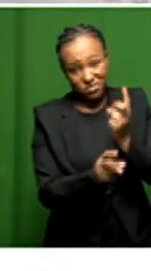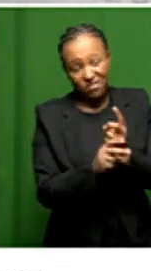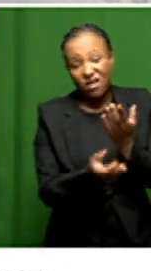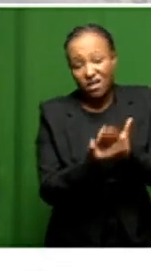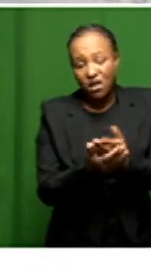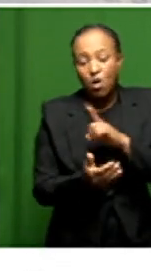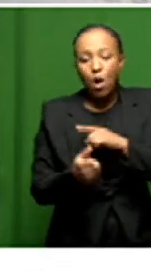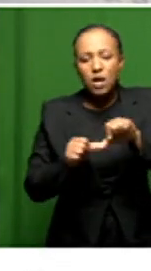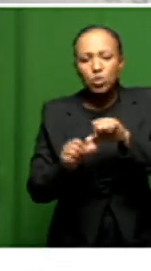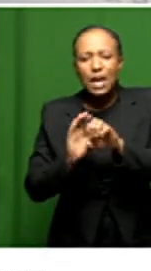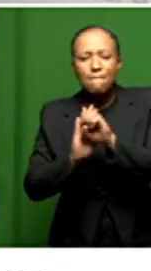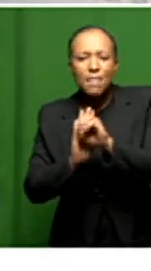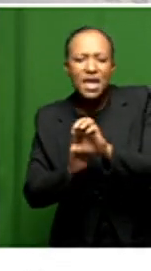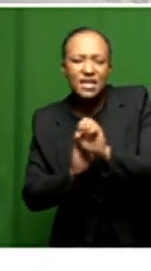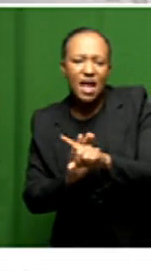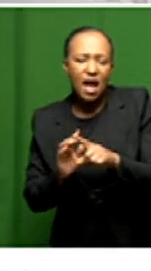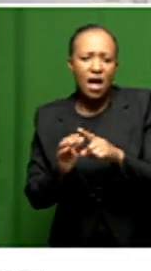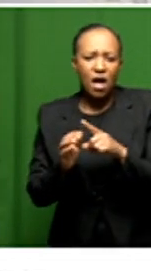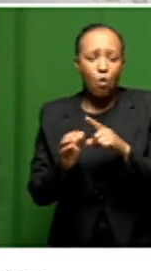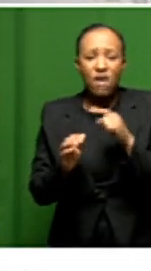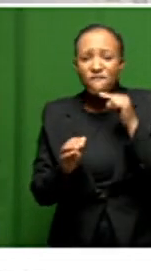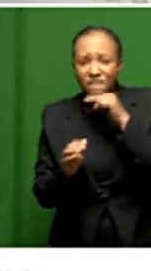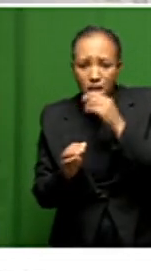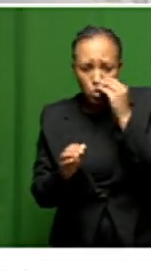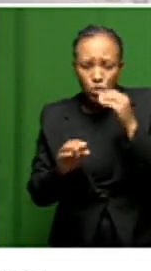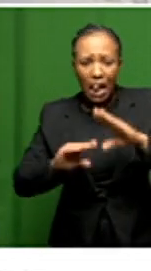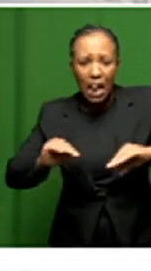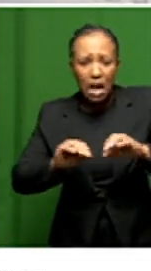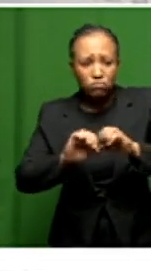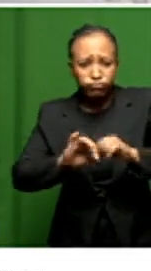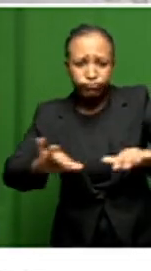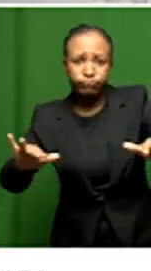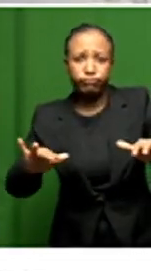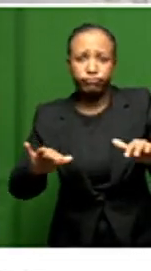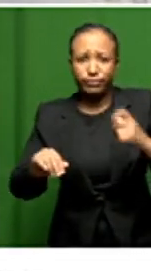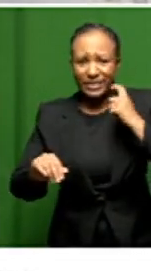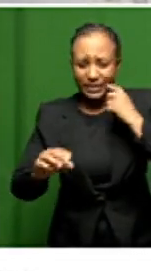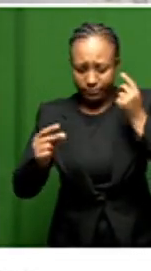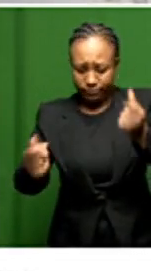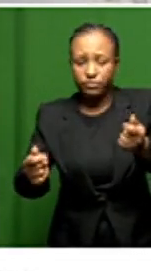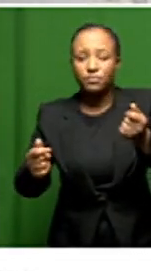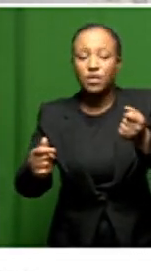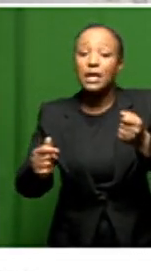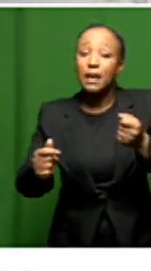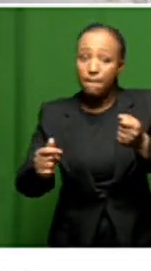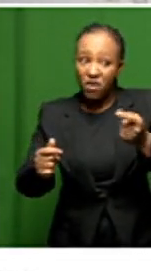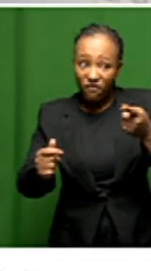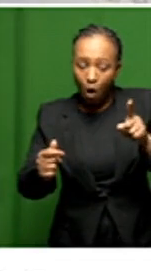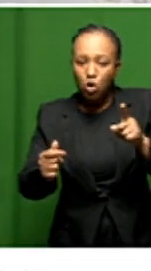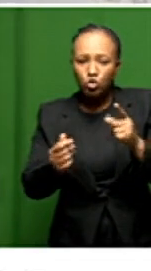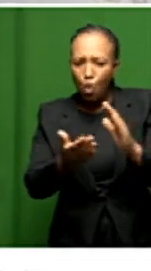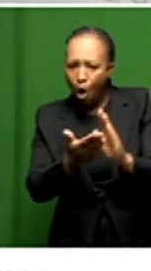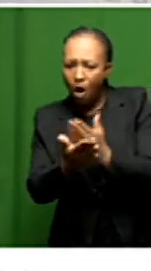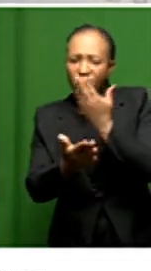via social media, it can spread very quickly. And to counter that can be, it's a lot of work that needs to be done.